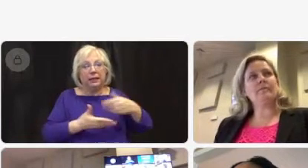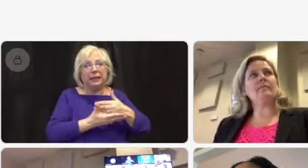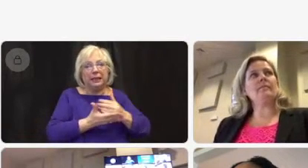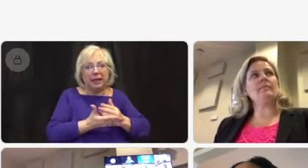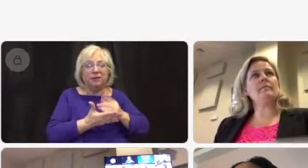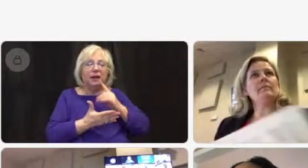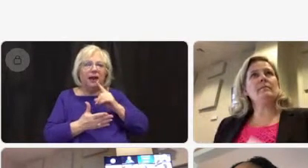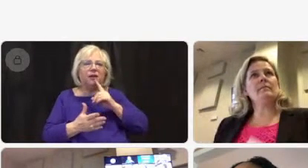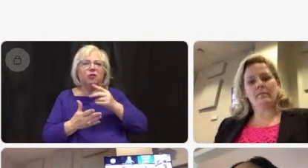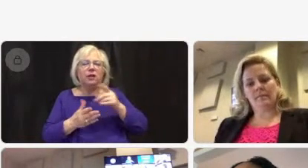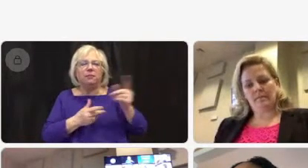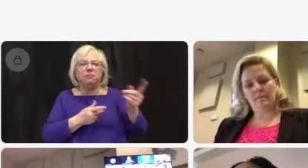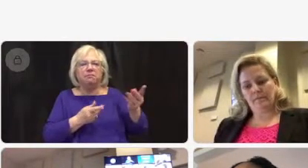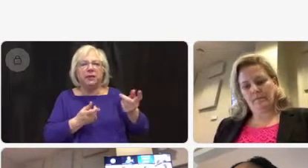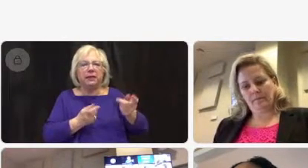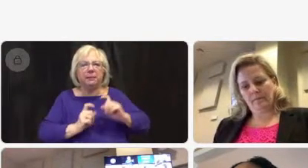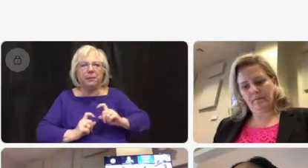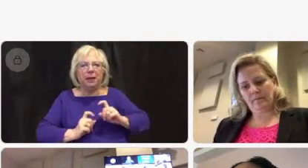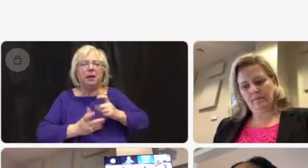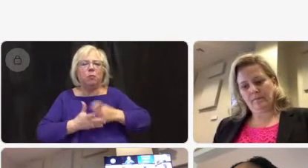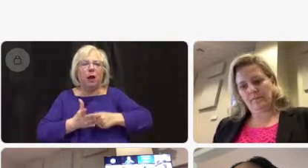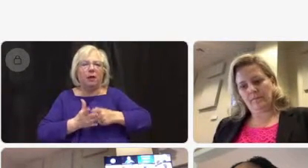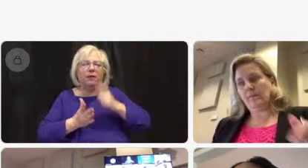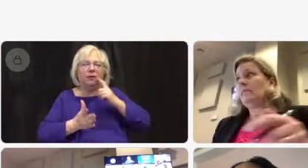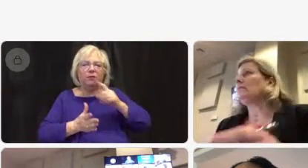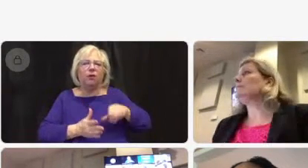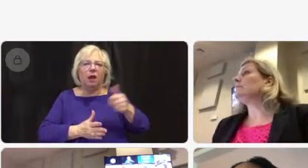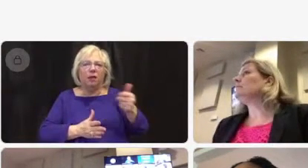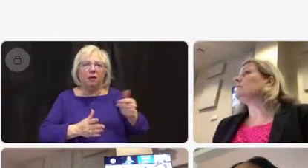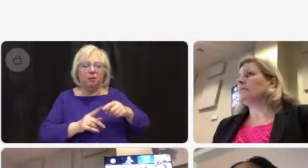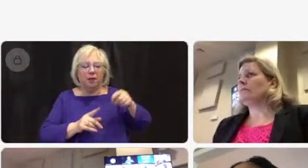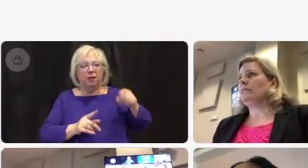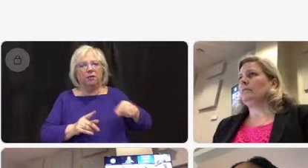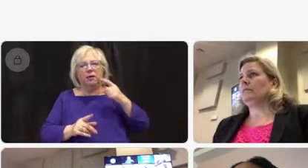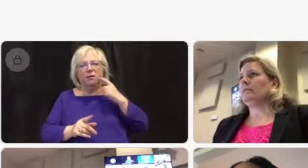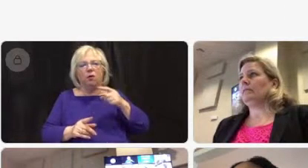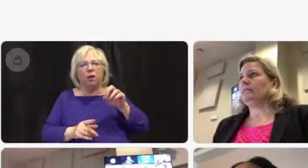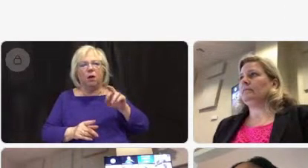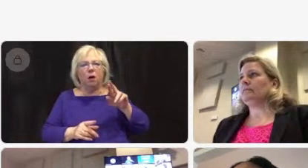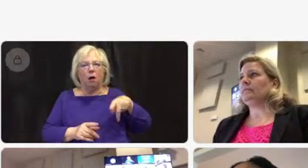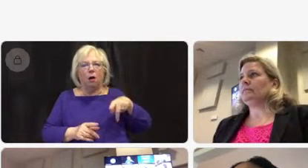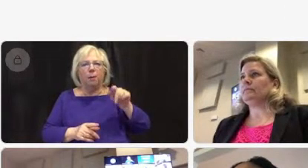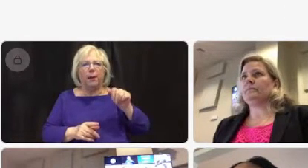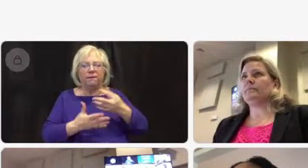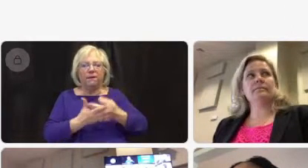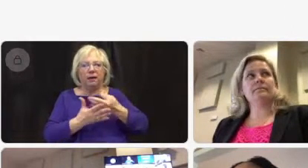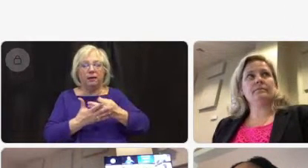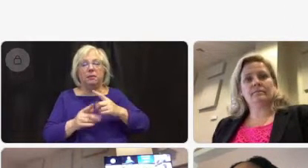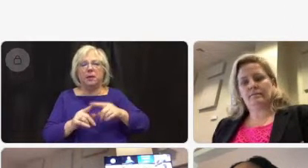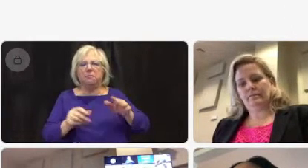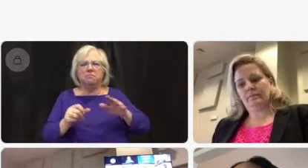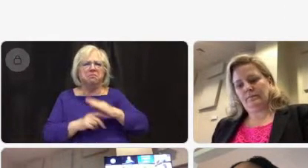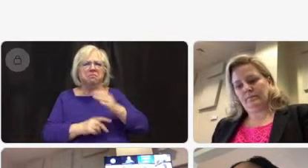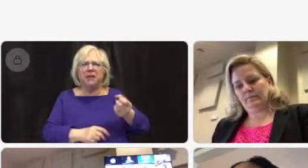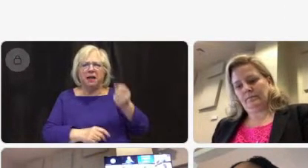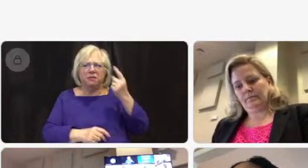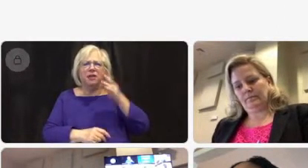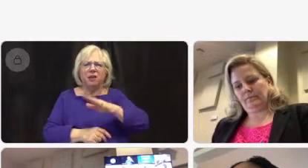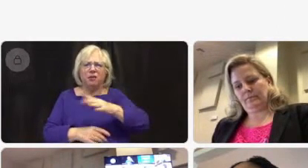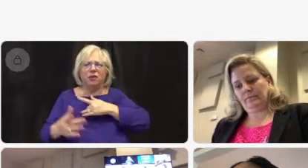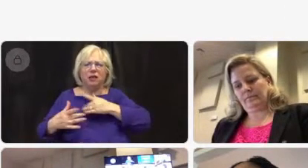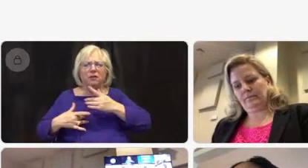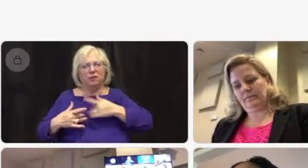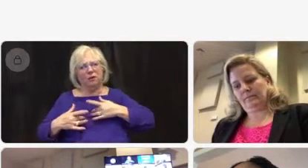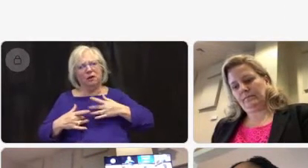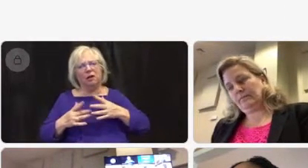priced some other ones, and the funding for this one is the ARPA funds. But I completely understand your concern. A lot of this